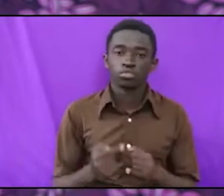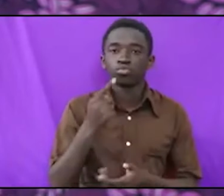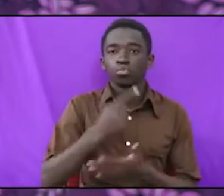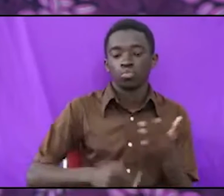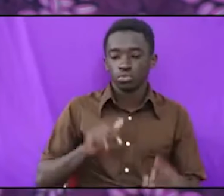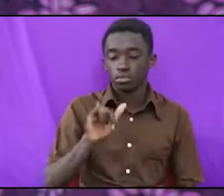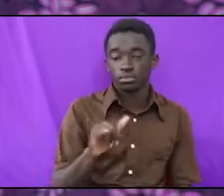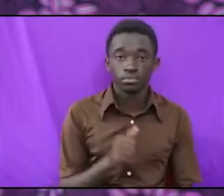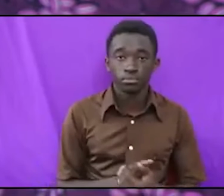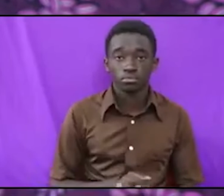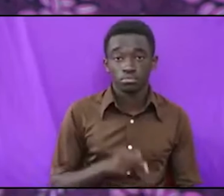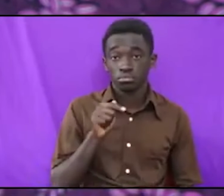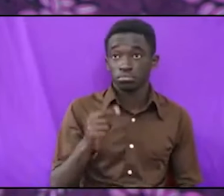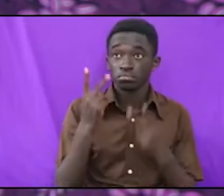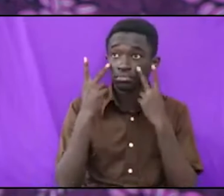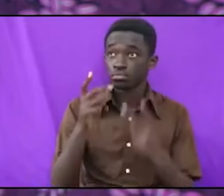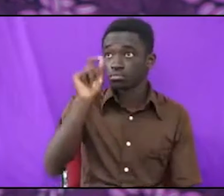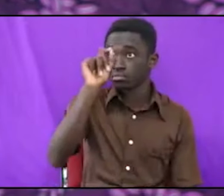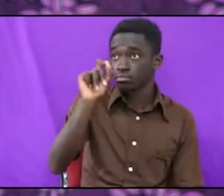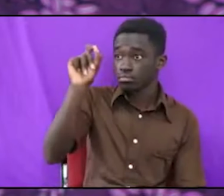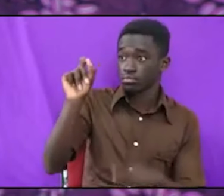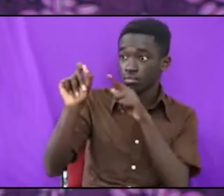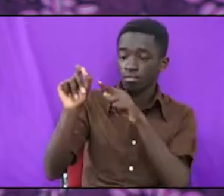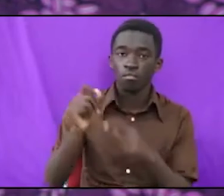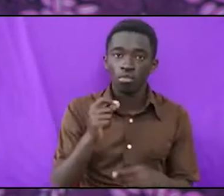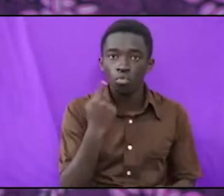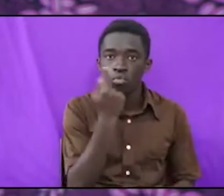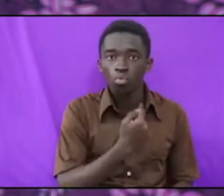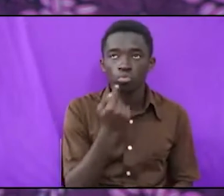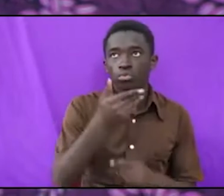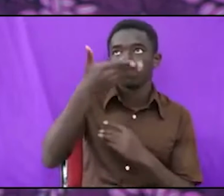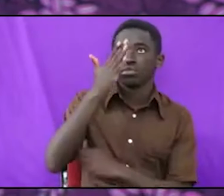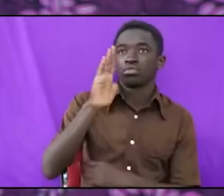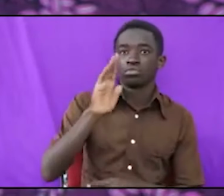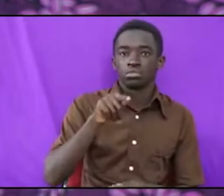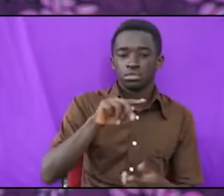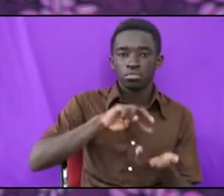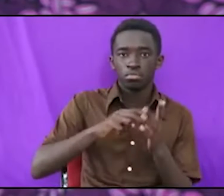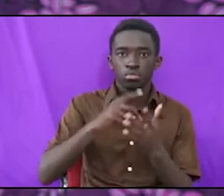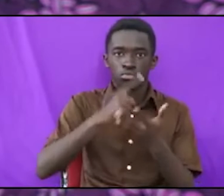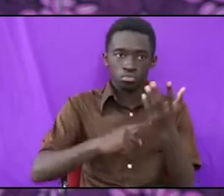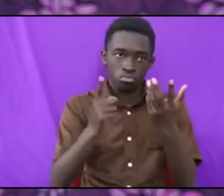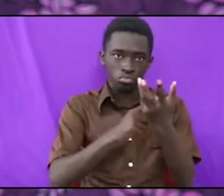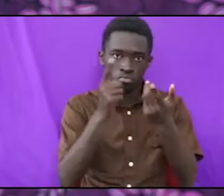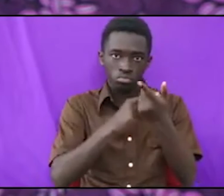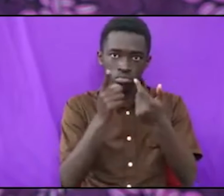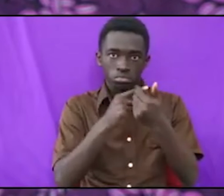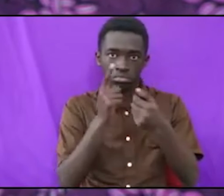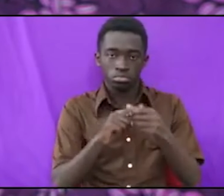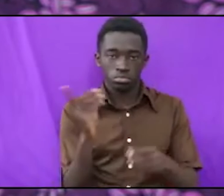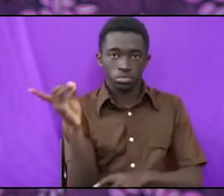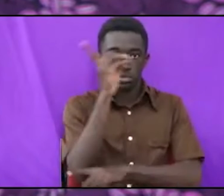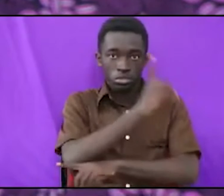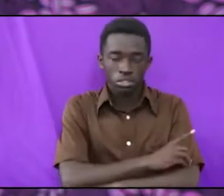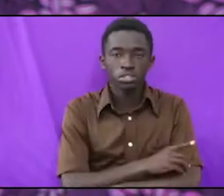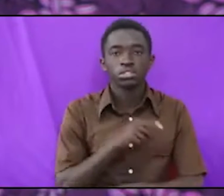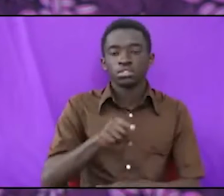Many that you saw written there is God has numbered the days of your reign and brought it to an